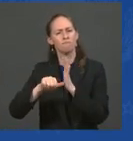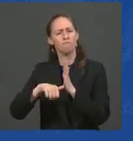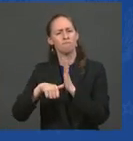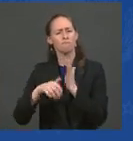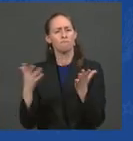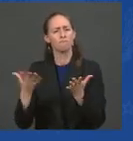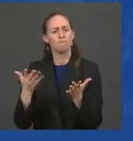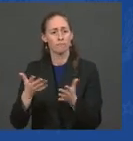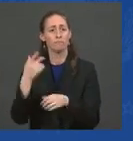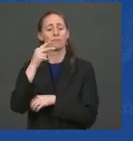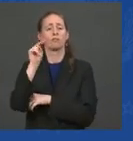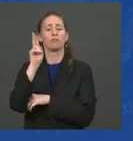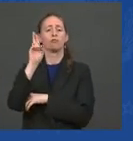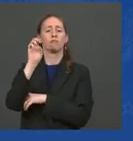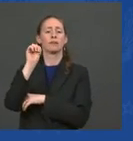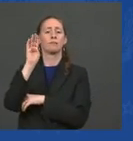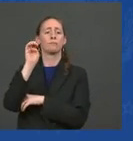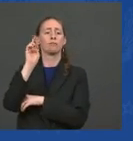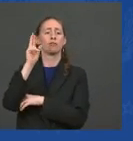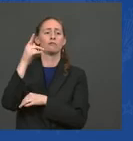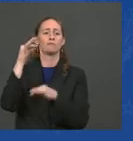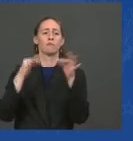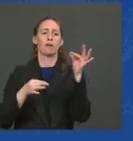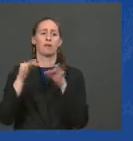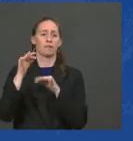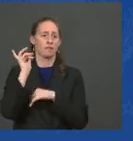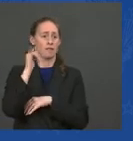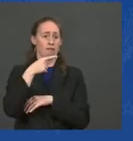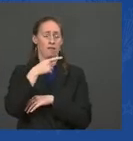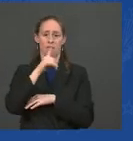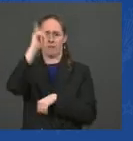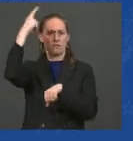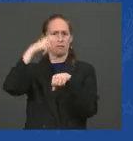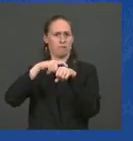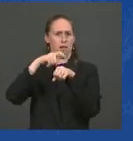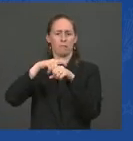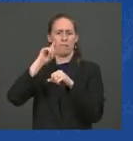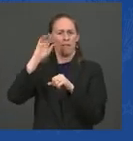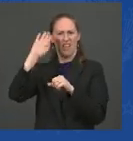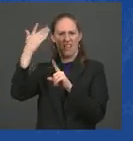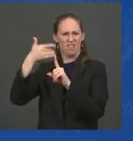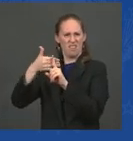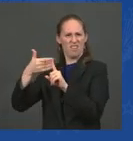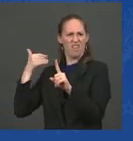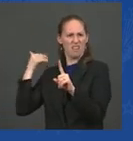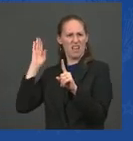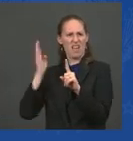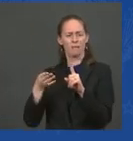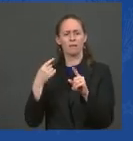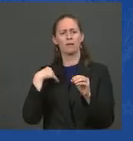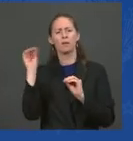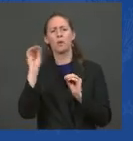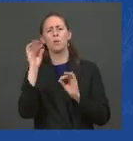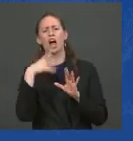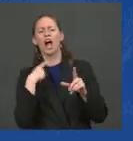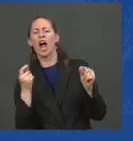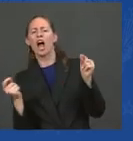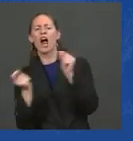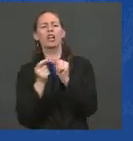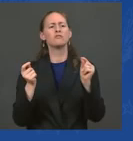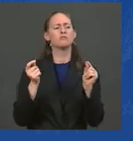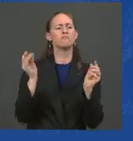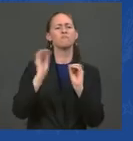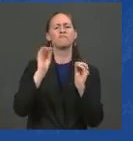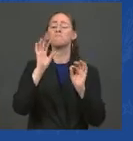Nuremberg was unlike anything that ever came before. It was not about vengeance. It was about